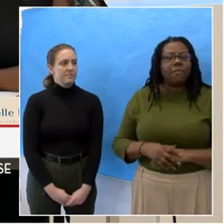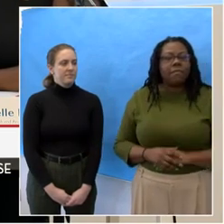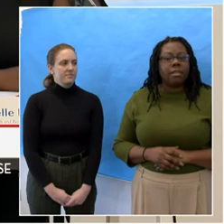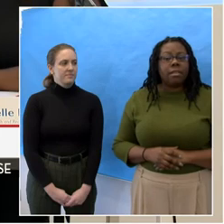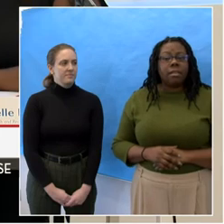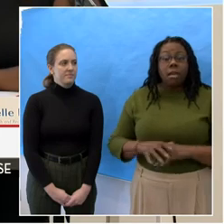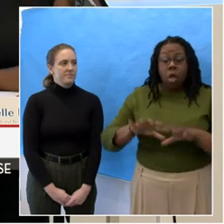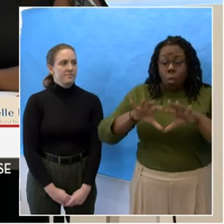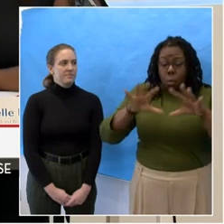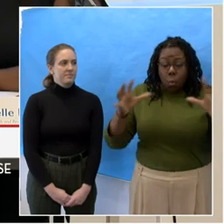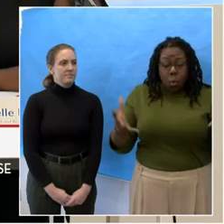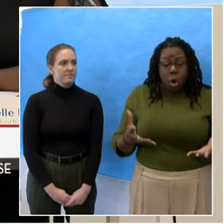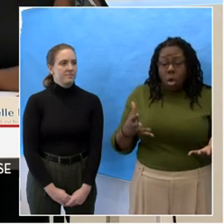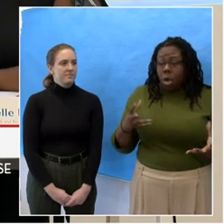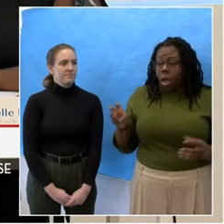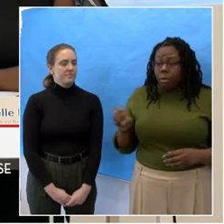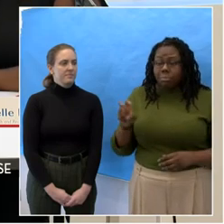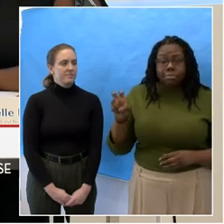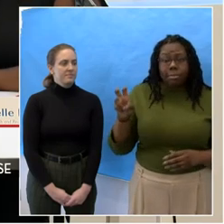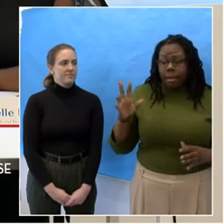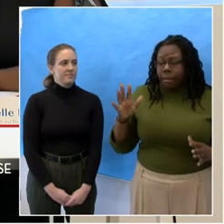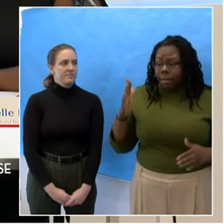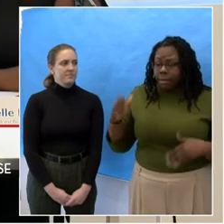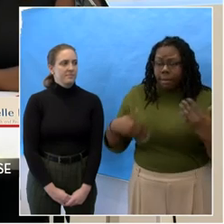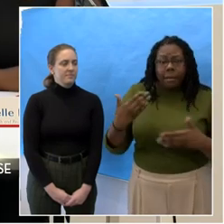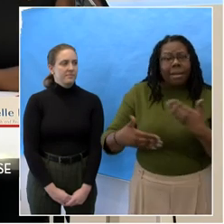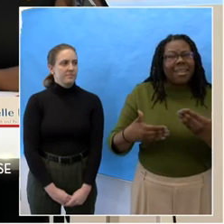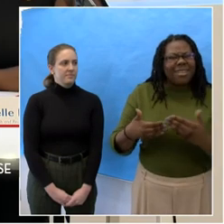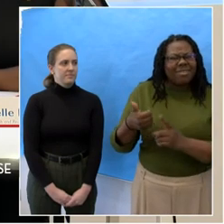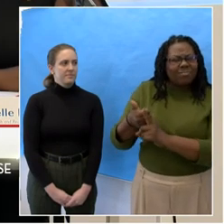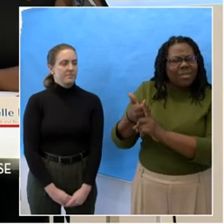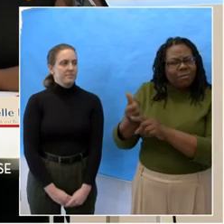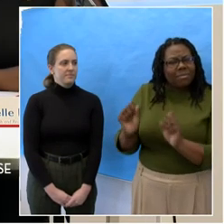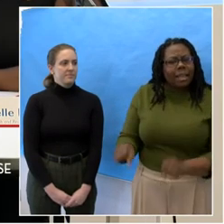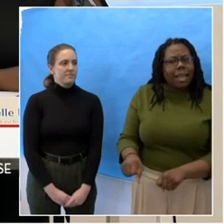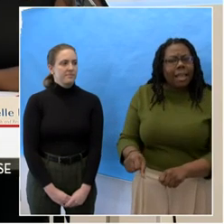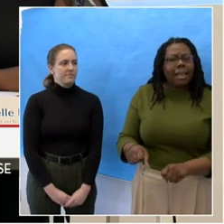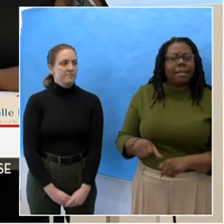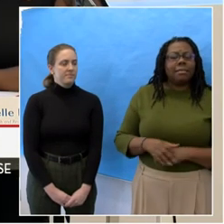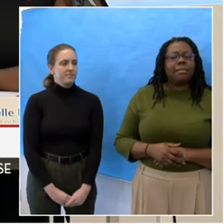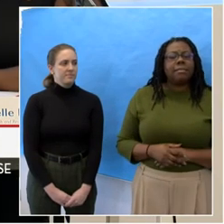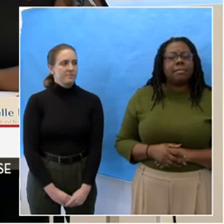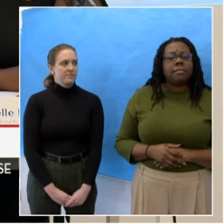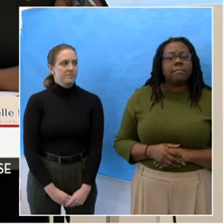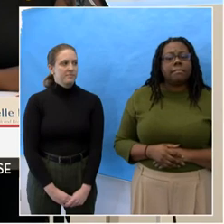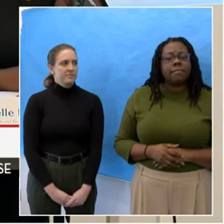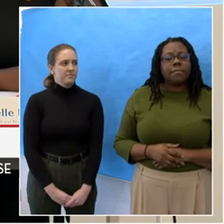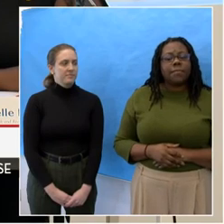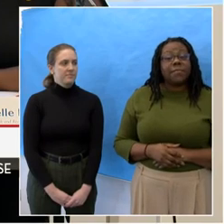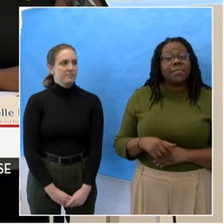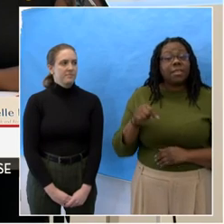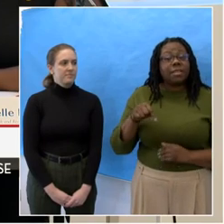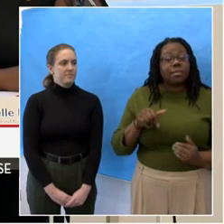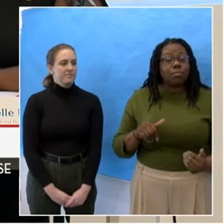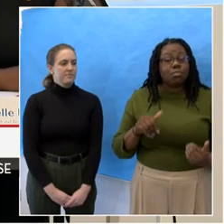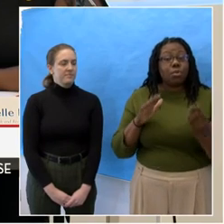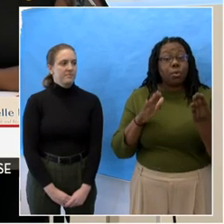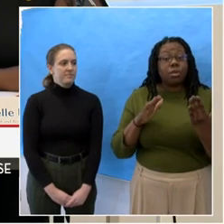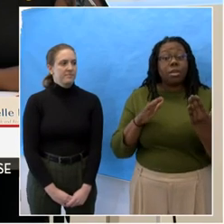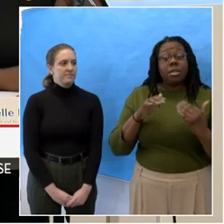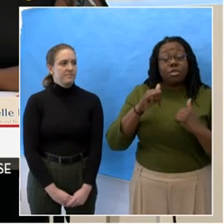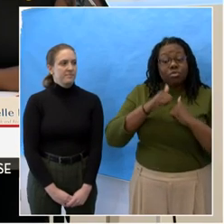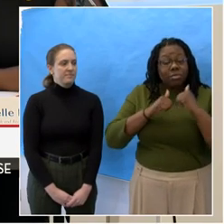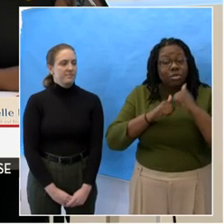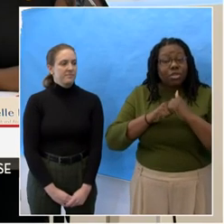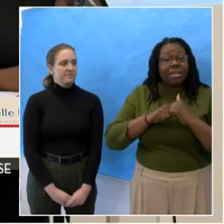them. And in this way, structured literacy and the recommendations of this task force